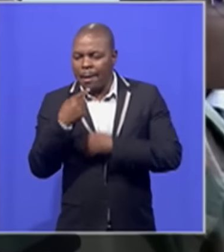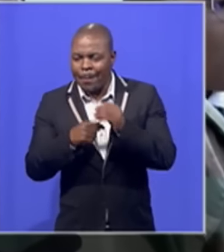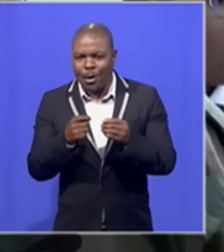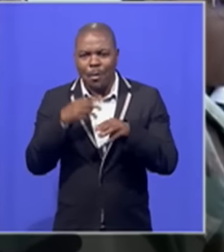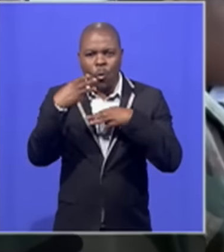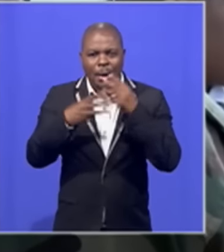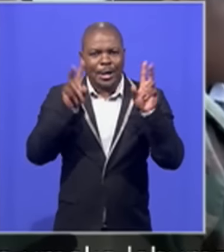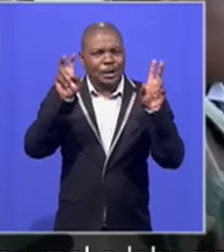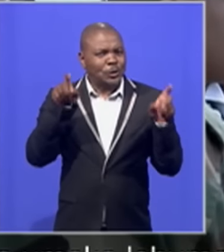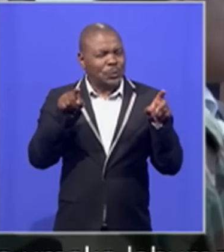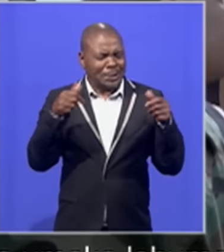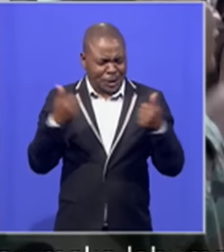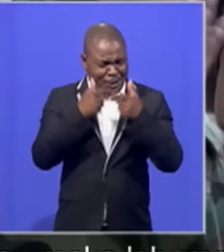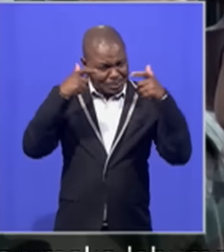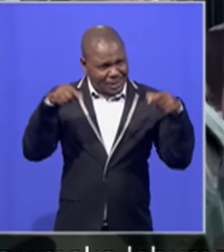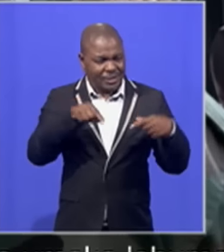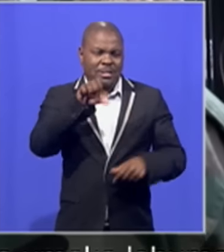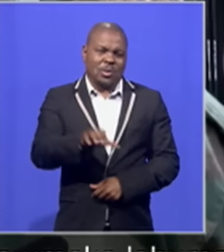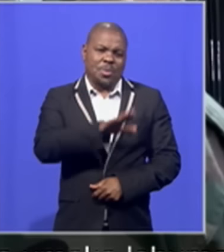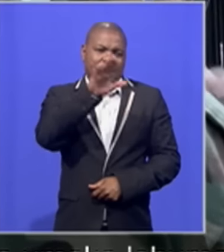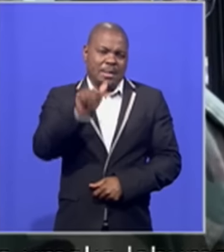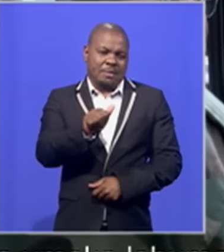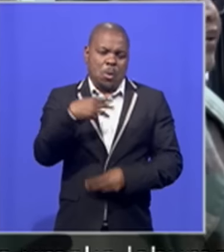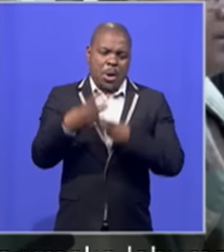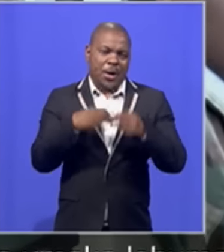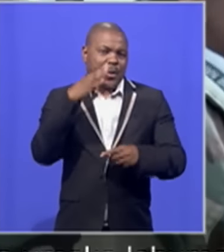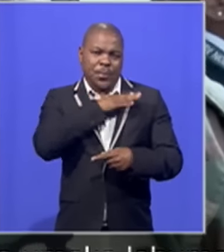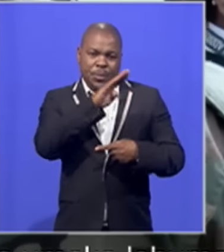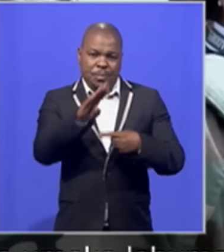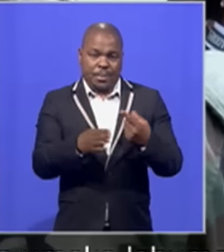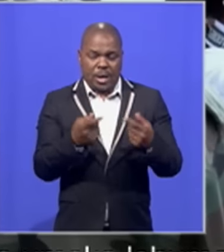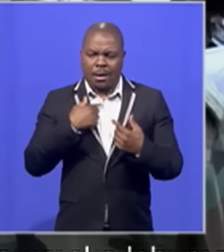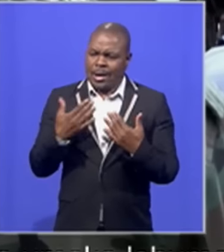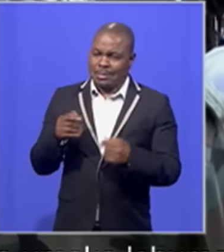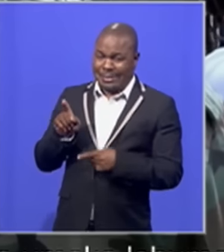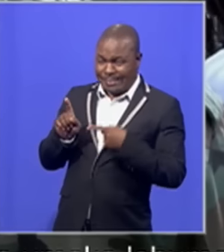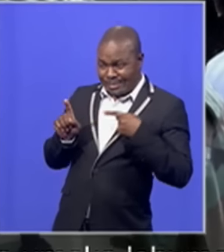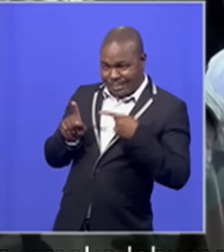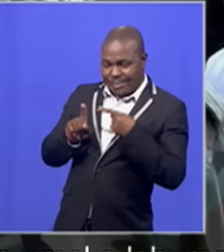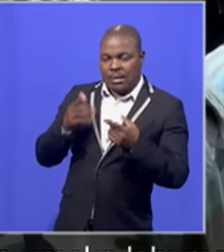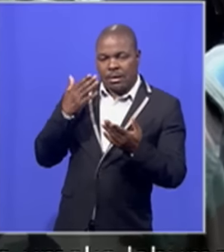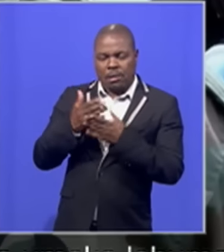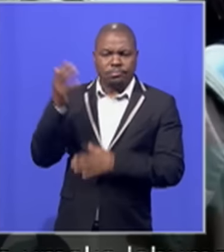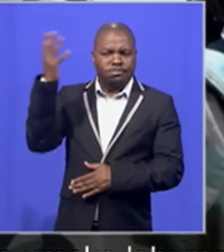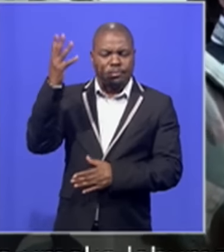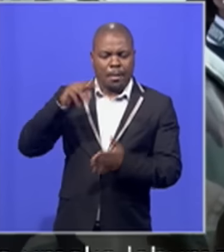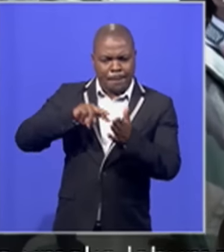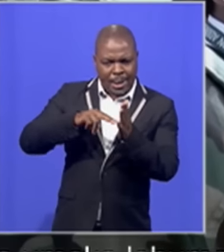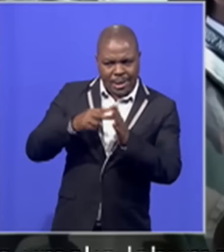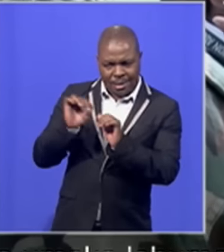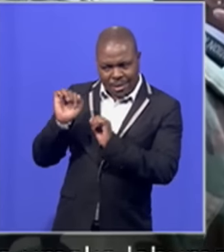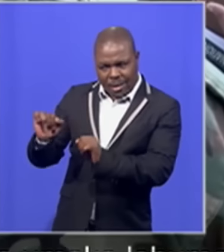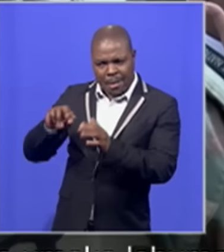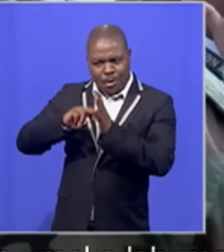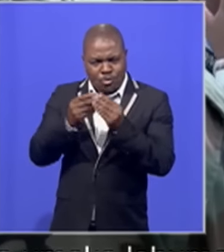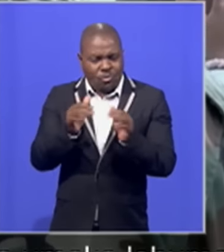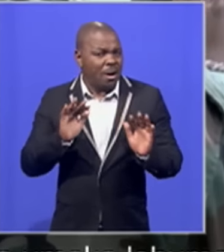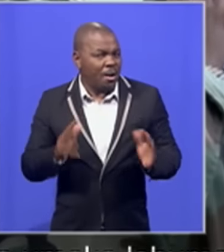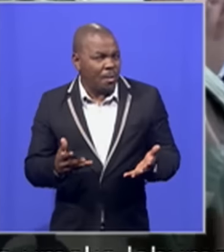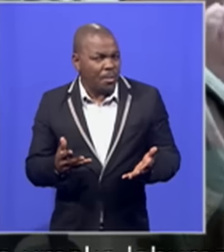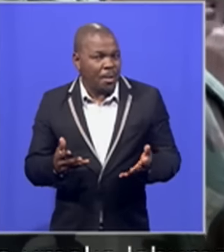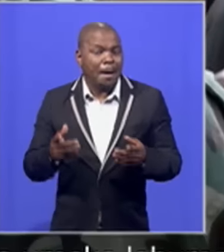single biggest challenge that is confronting South Africa today. One would have expected that there would be measures to deal with the problem. There